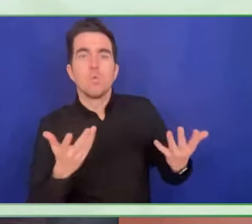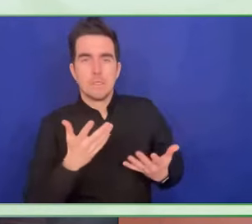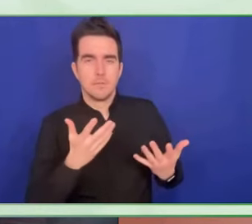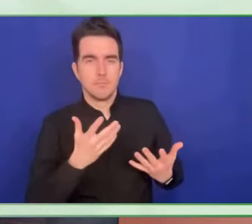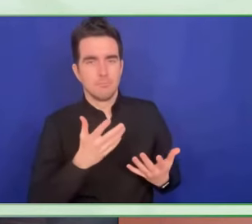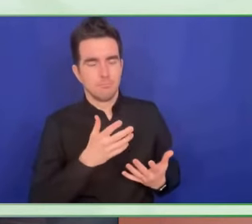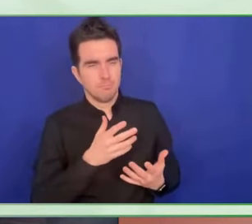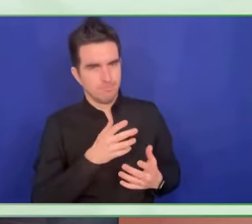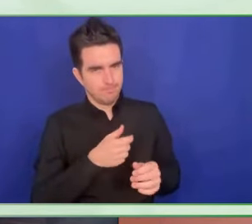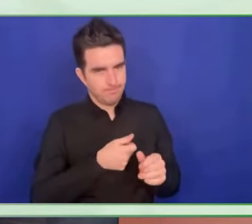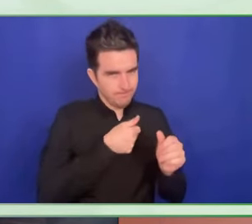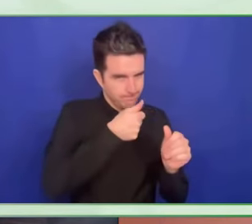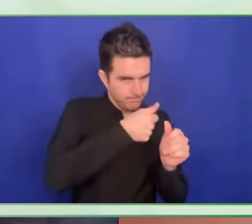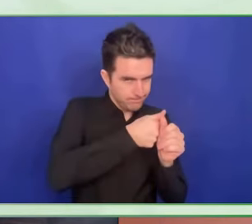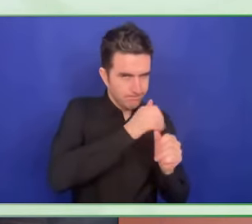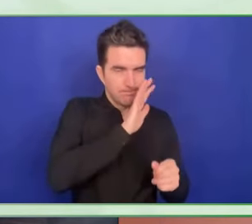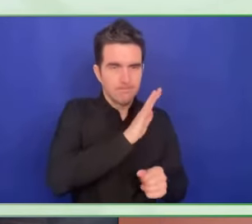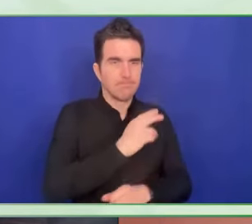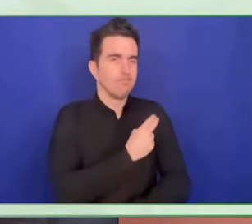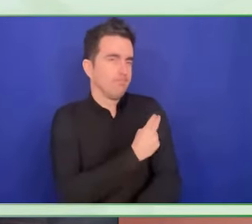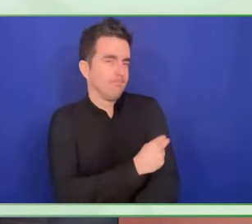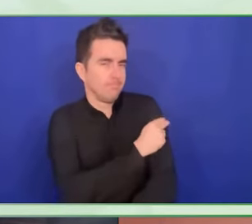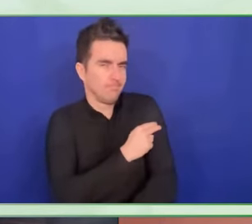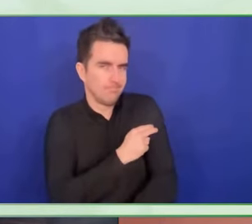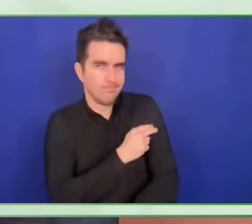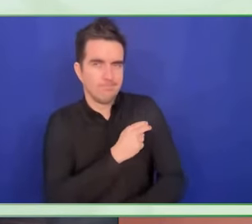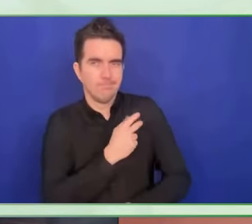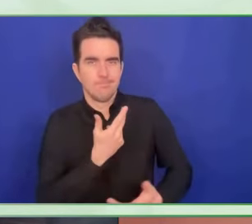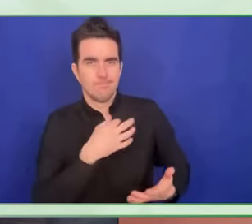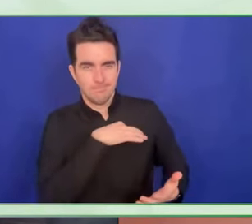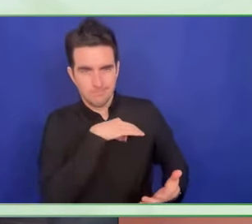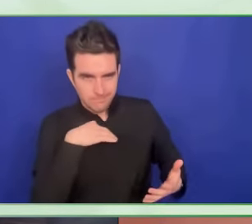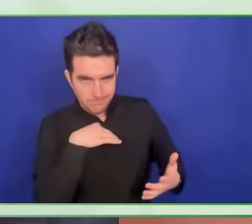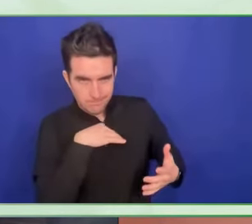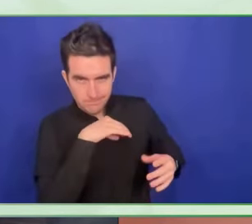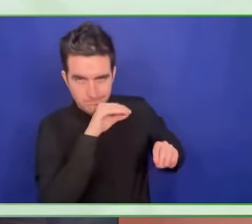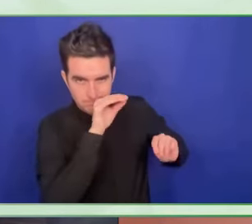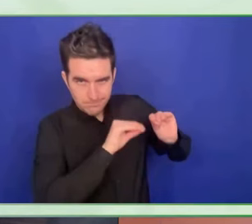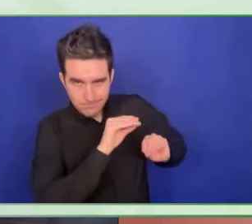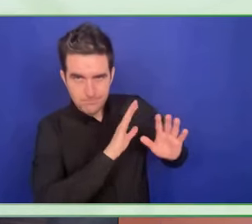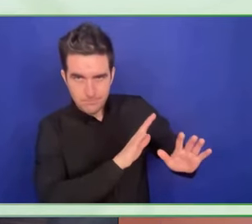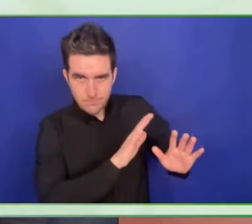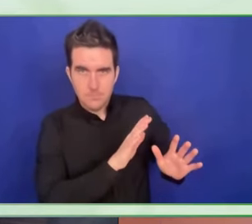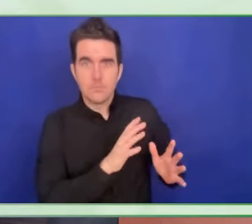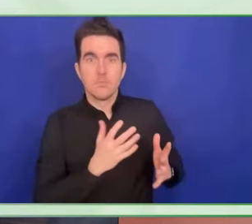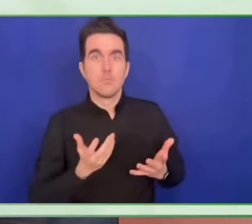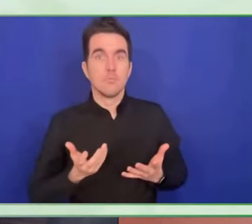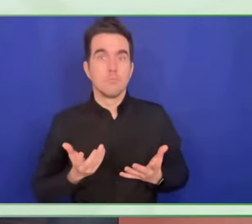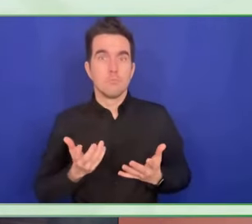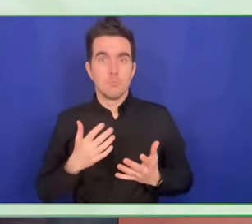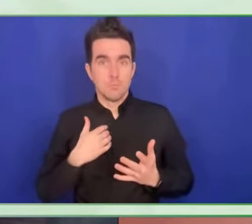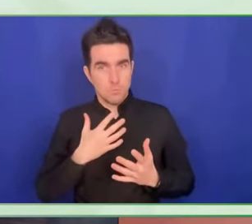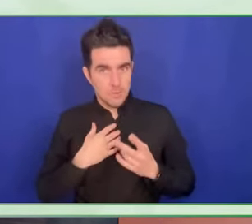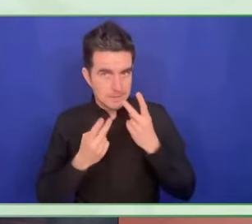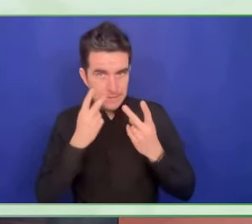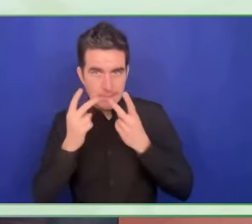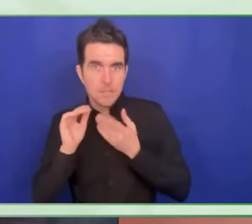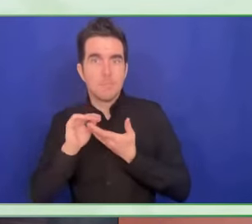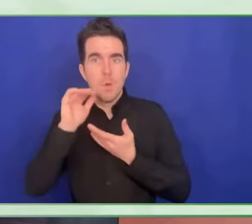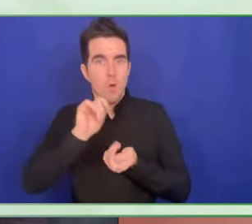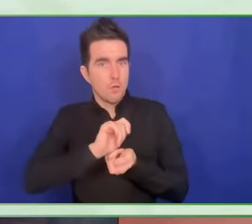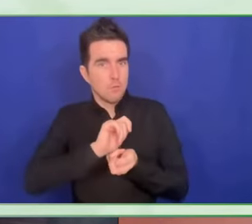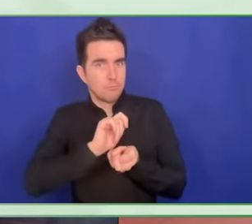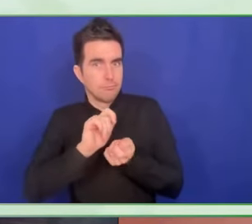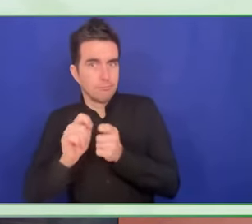which, although it is flexing within regulation, it's where people are connecting, where a community is driving a force behind law